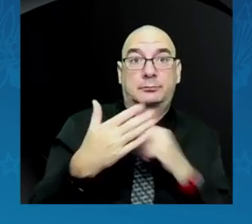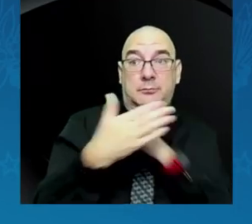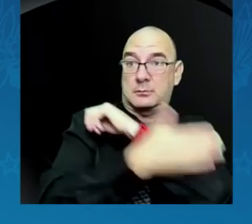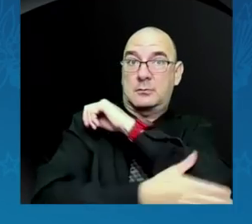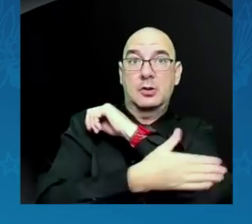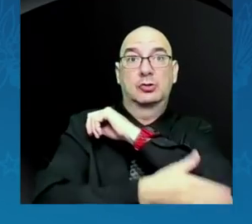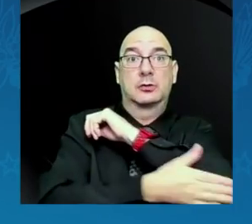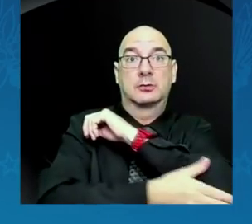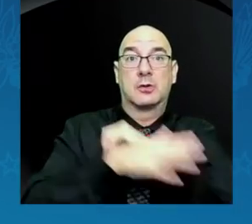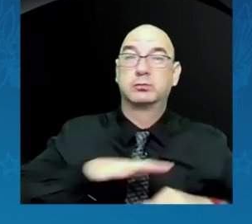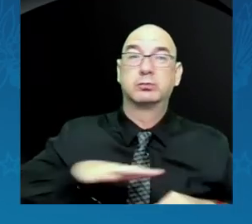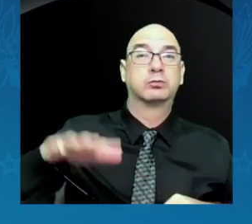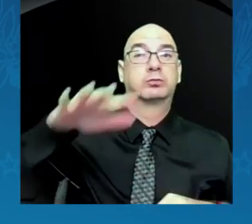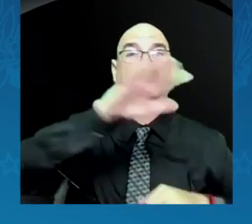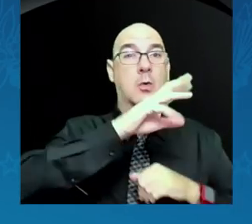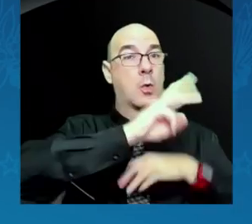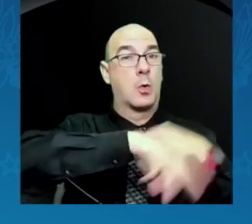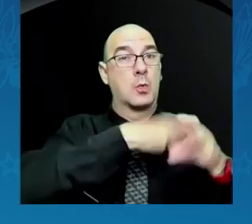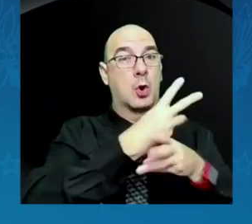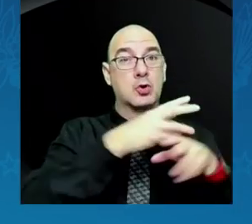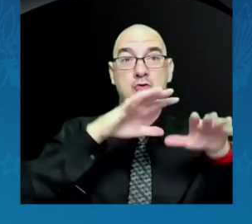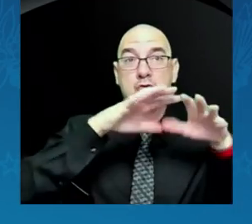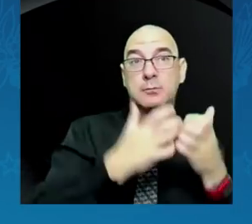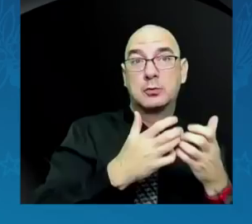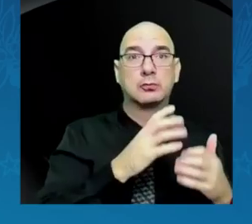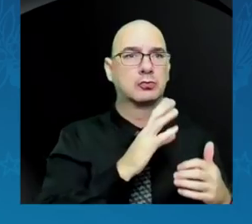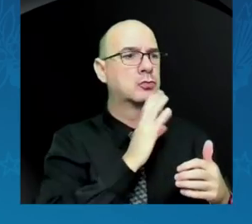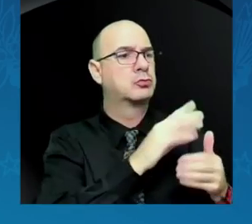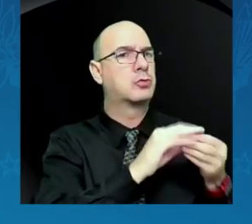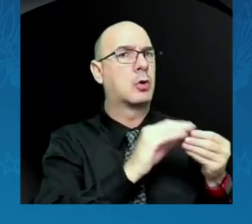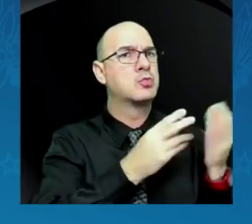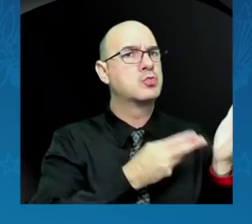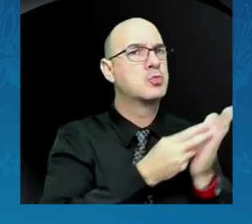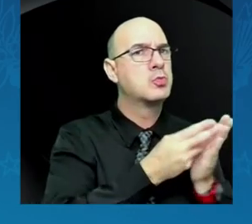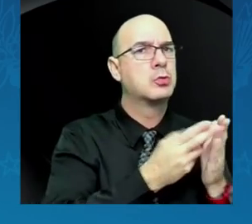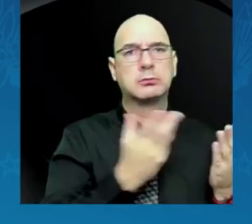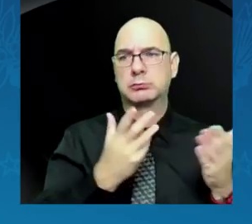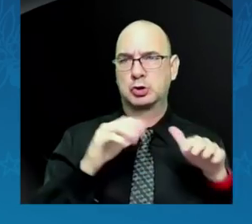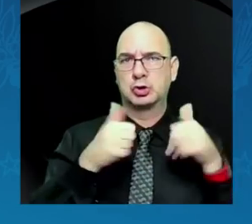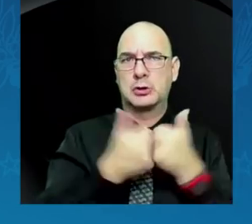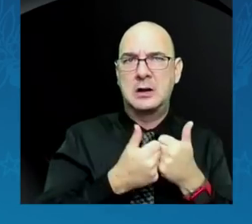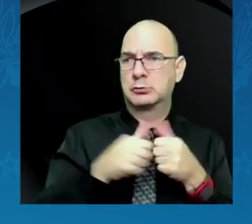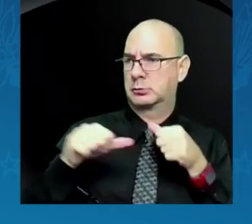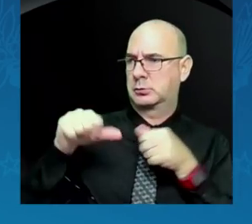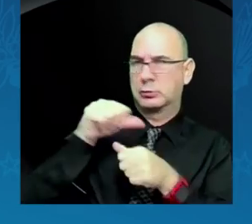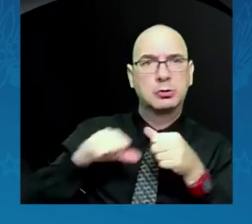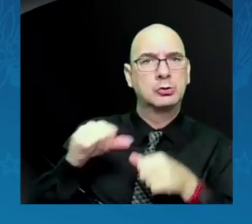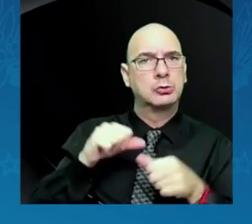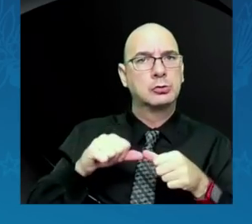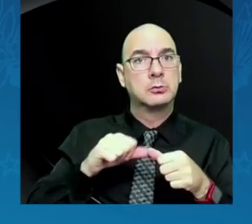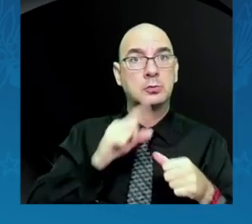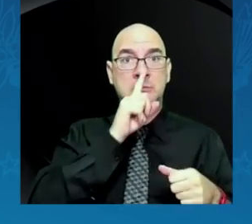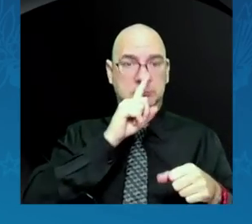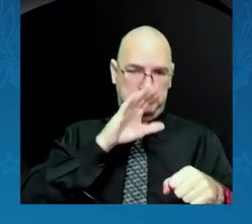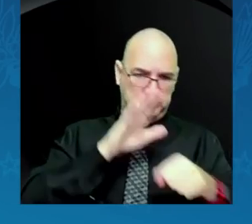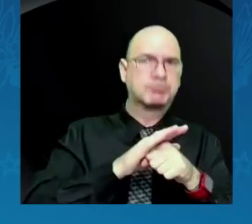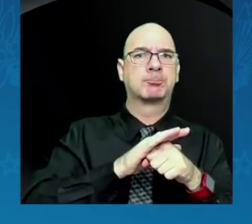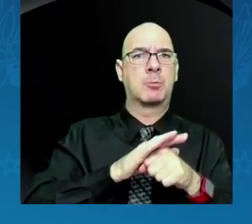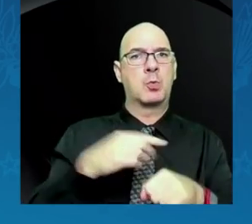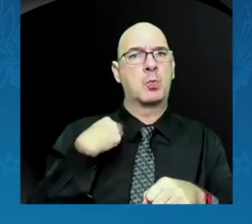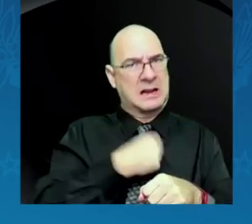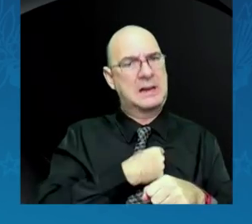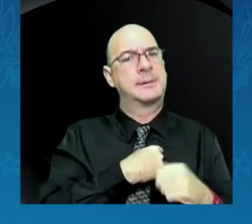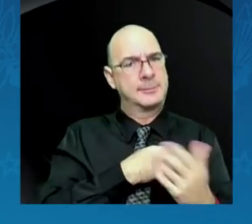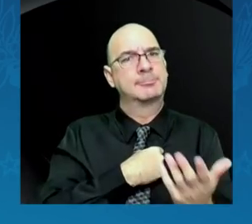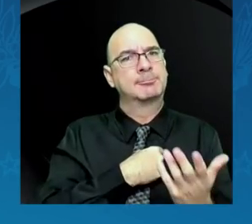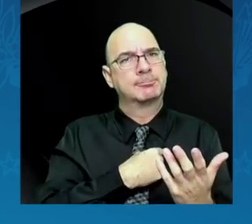truth, to challenge each other, and to dedicate ourselves, certainly those of us who consider ourselves to be partners and